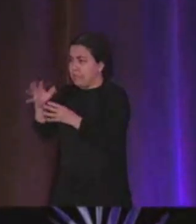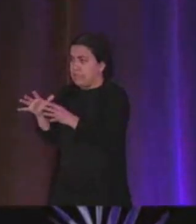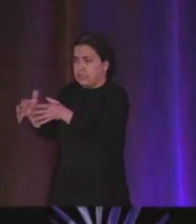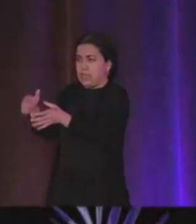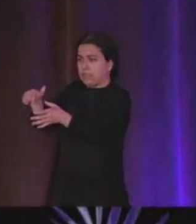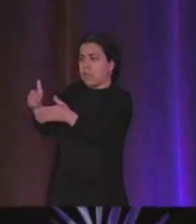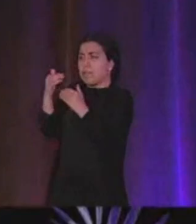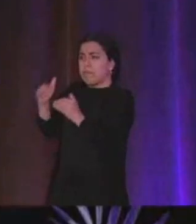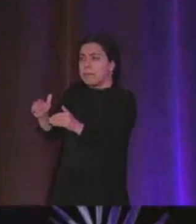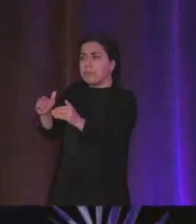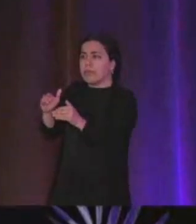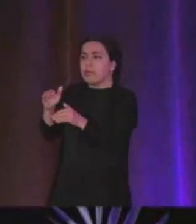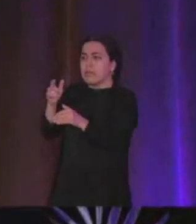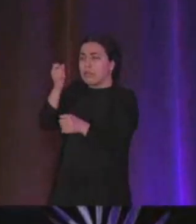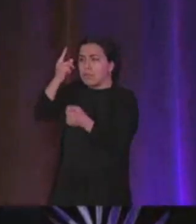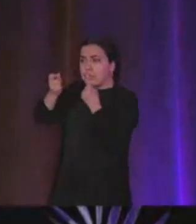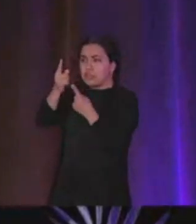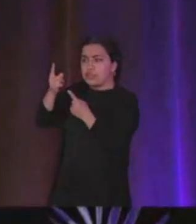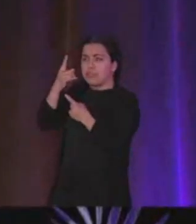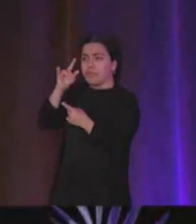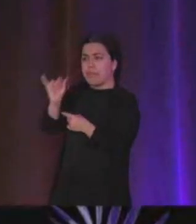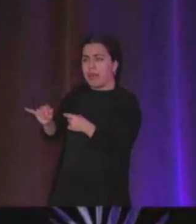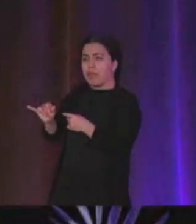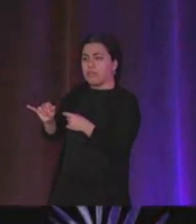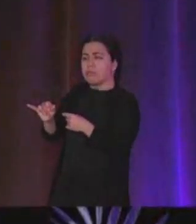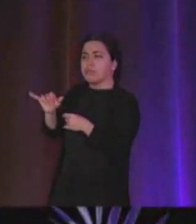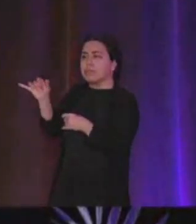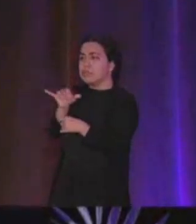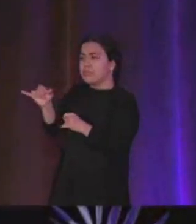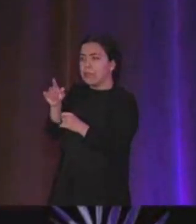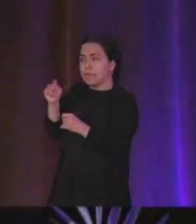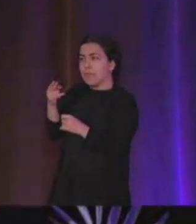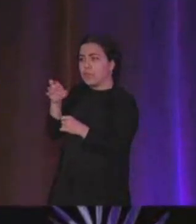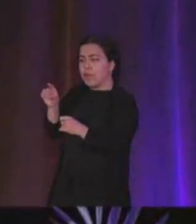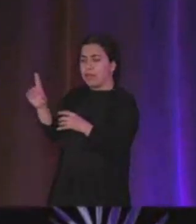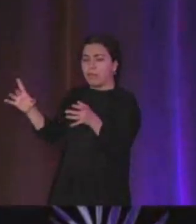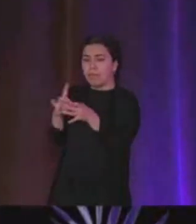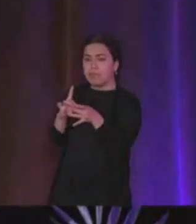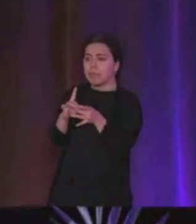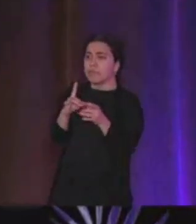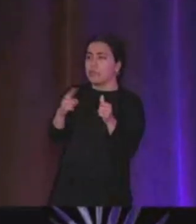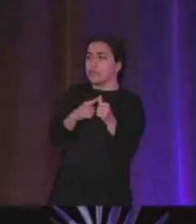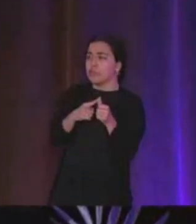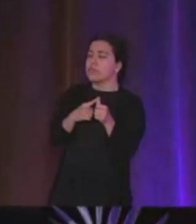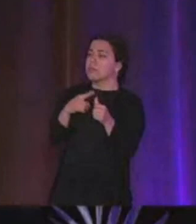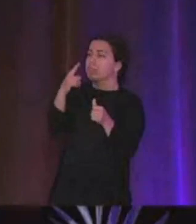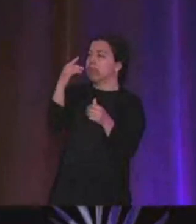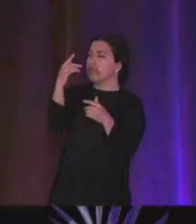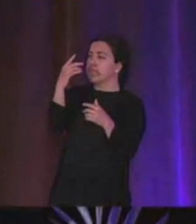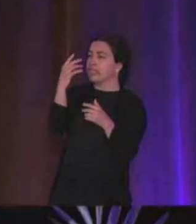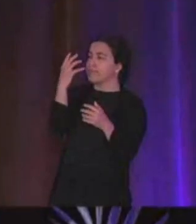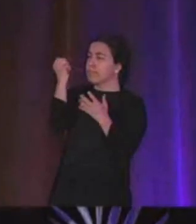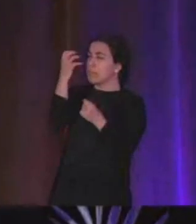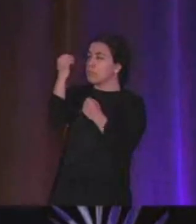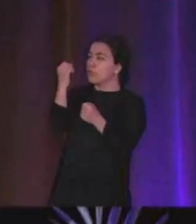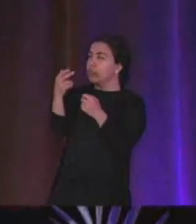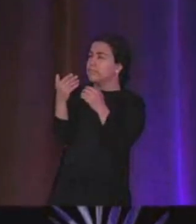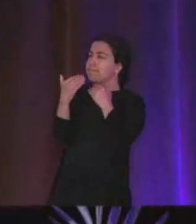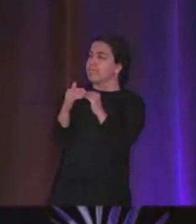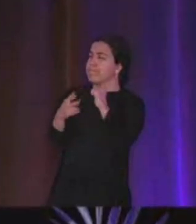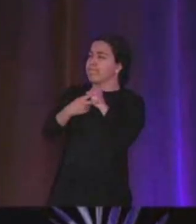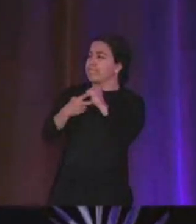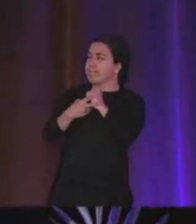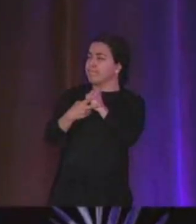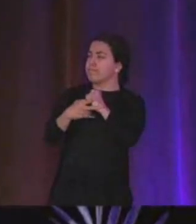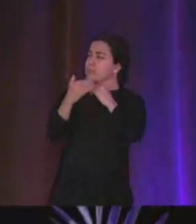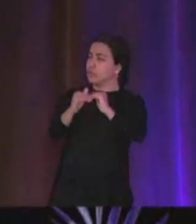limited computation resources is because it's the same thread which is linked to the first one, memory constraint, that you need a lot of specialized hardware